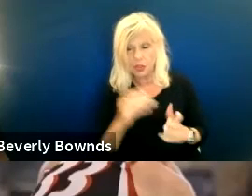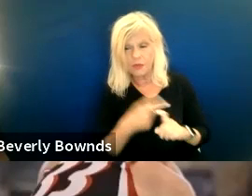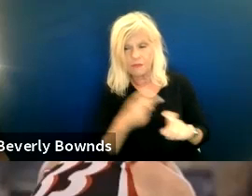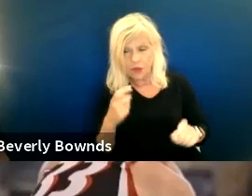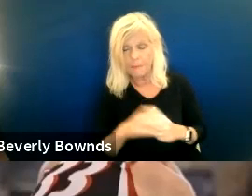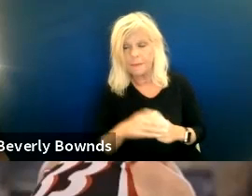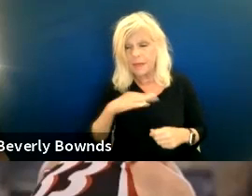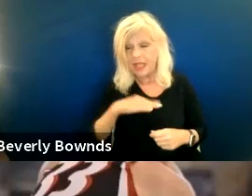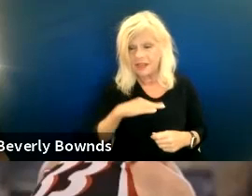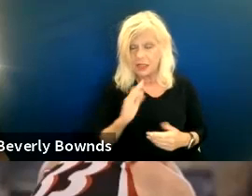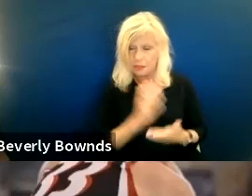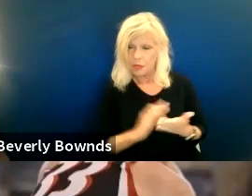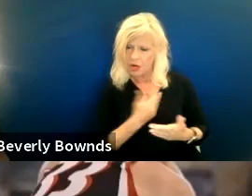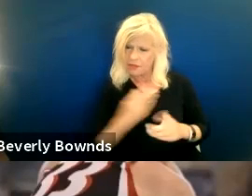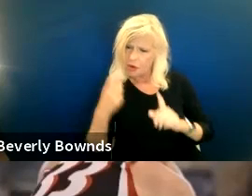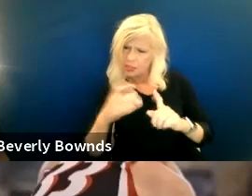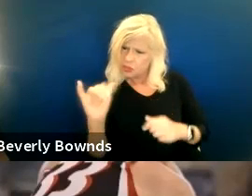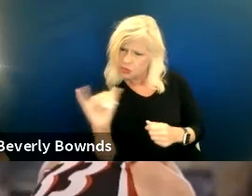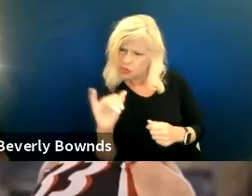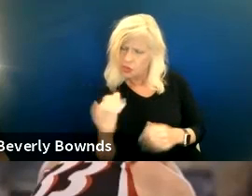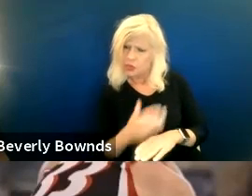that is part of our mission as well. So